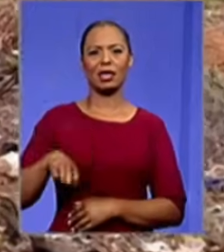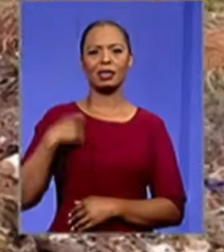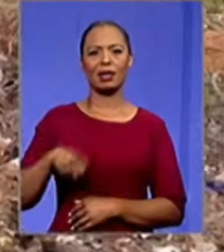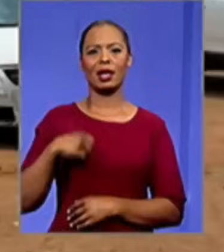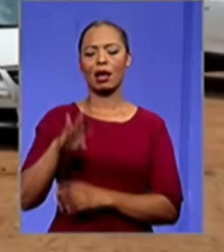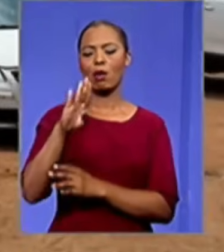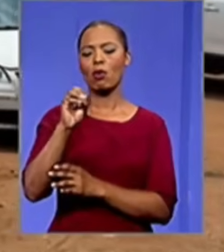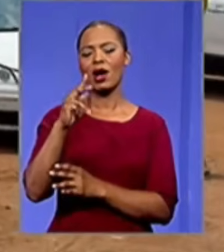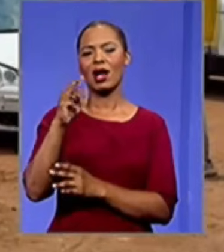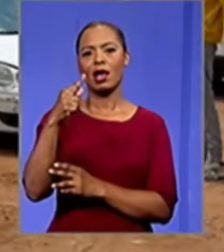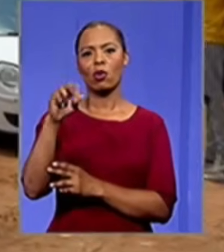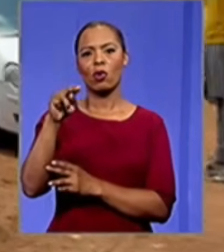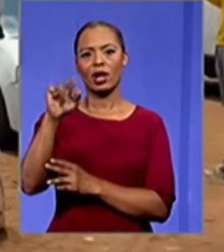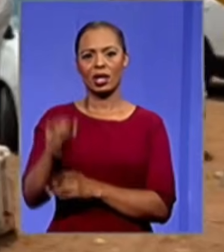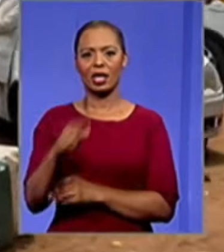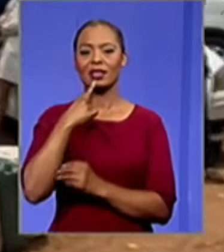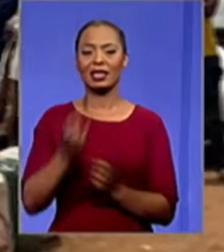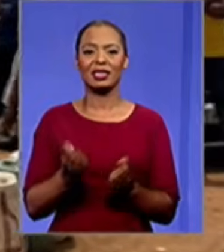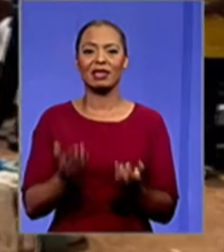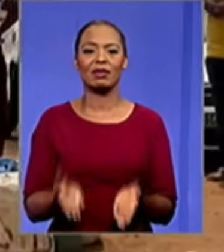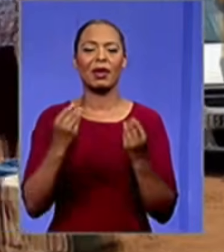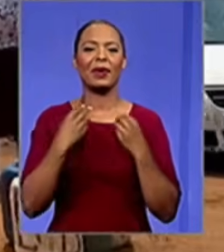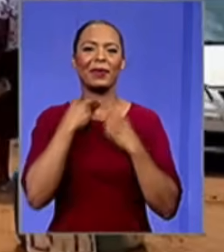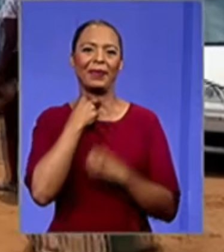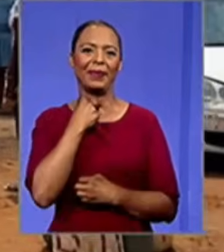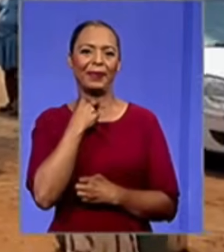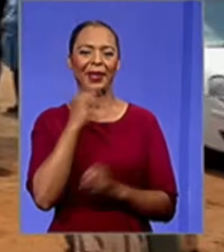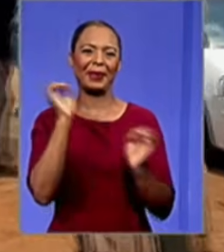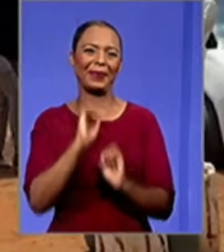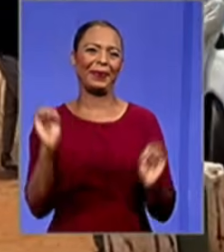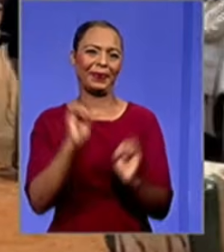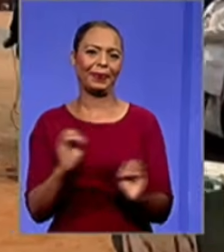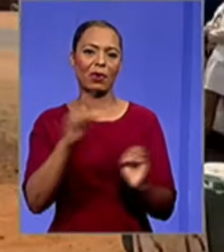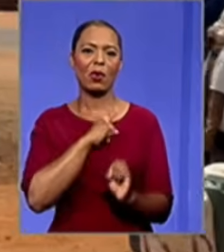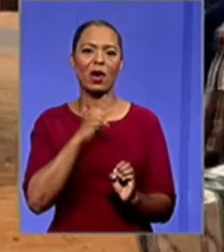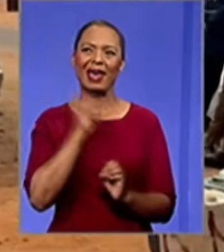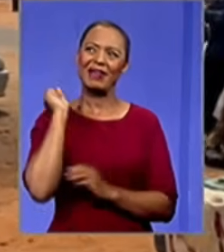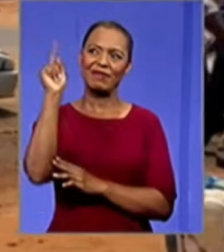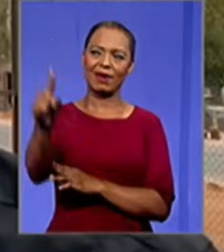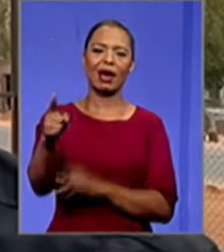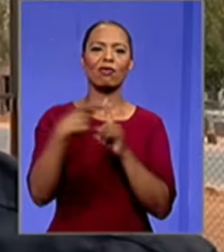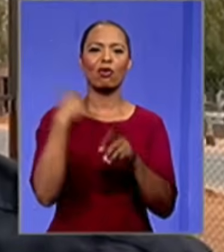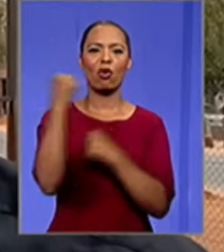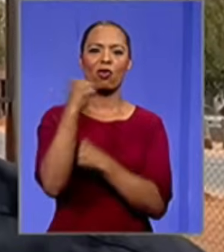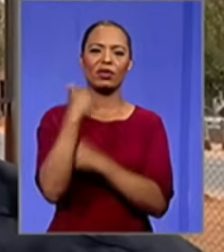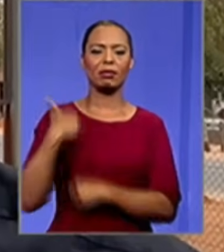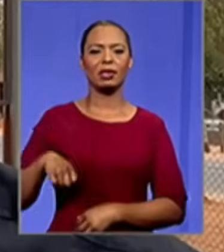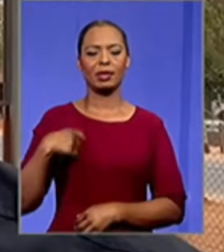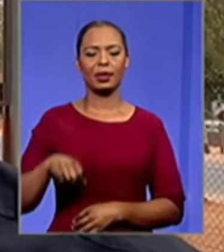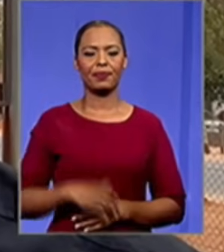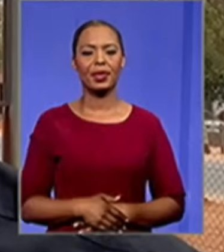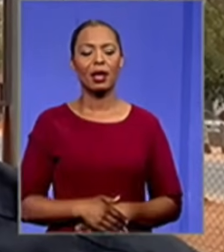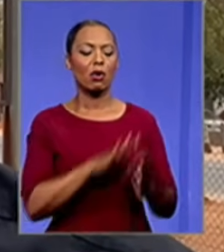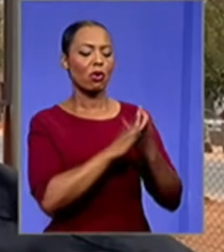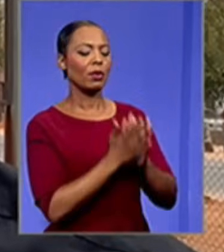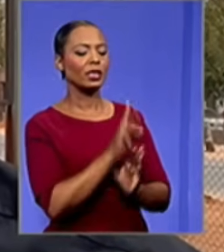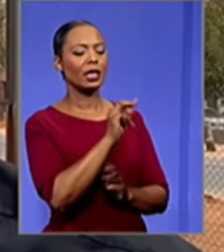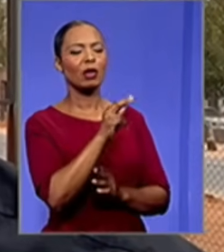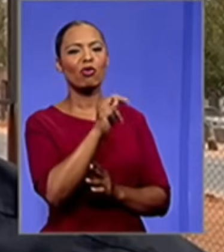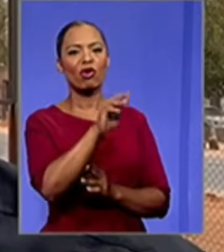hwetša ditirelo. Ba re ga ba hwetše ditirelo ke ge ba dula kgola le dikantoro tša mmasepala. We as the resident of Rebone, we want our